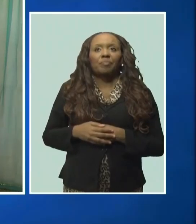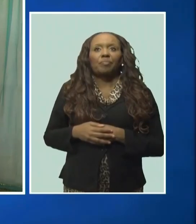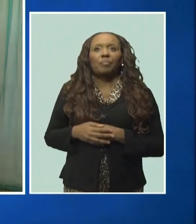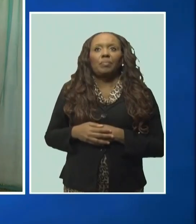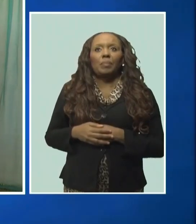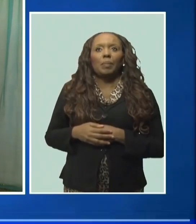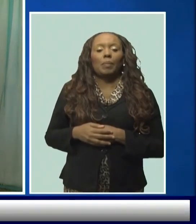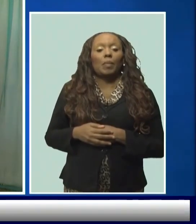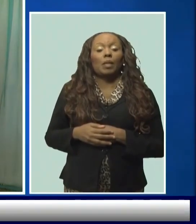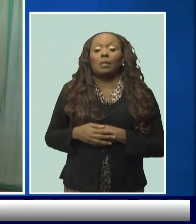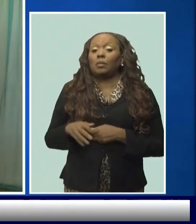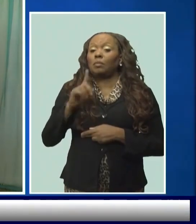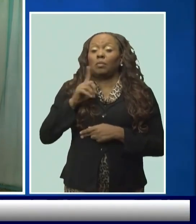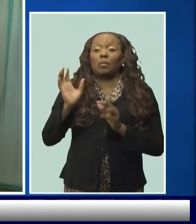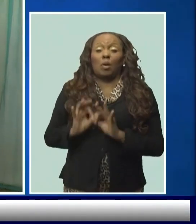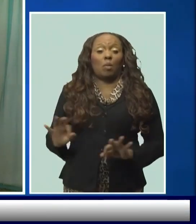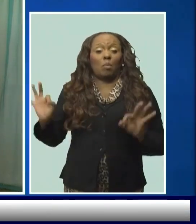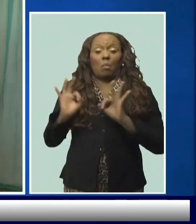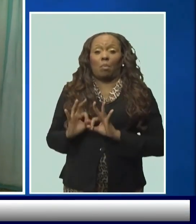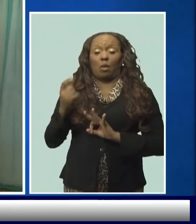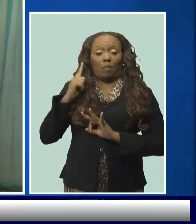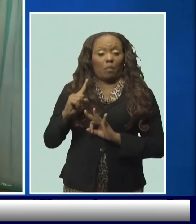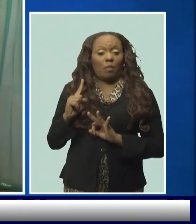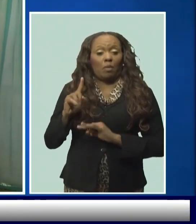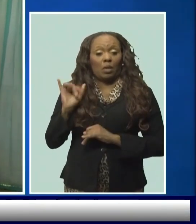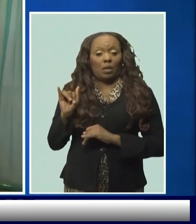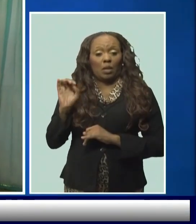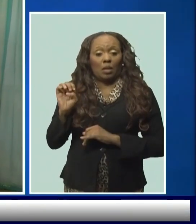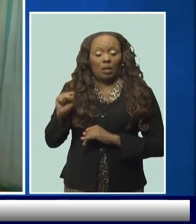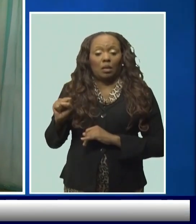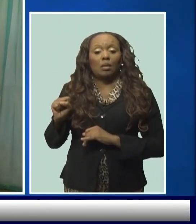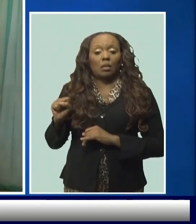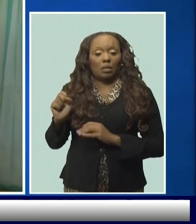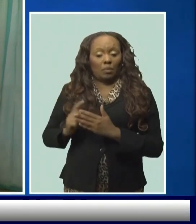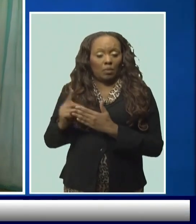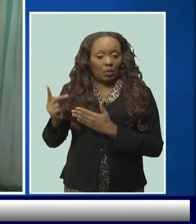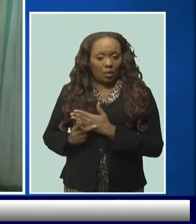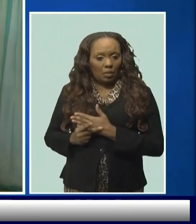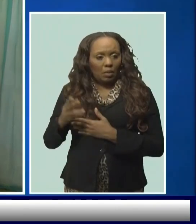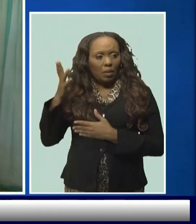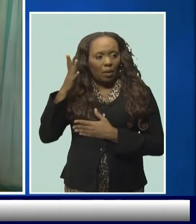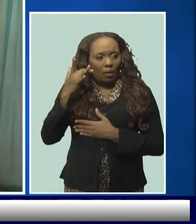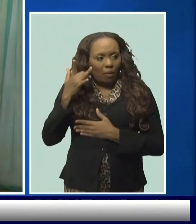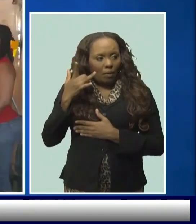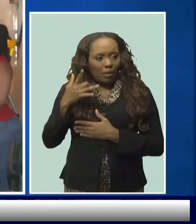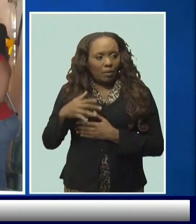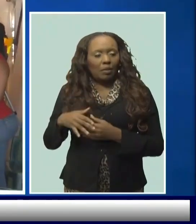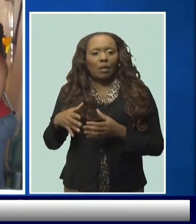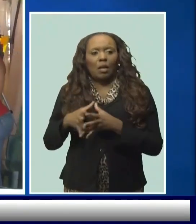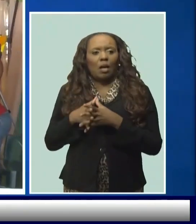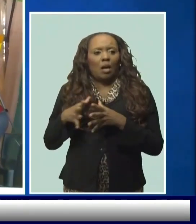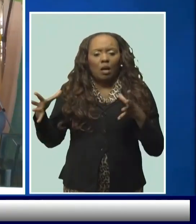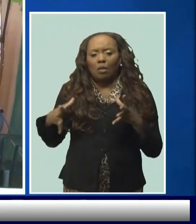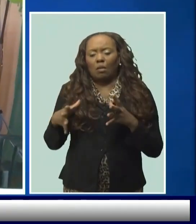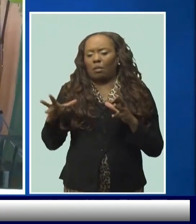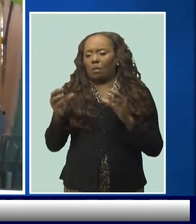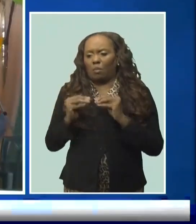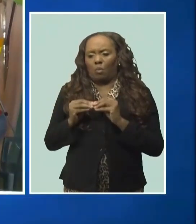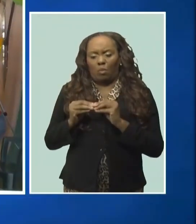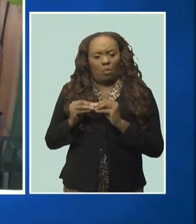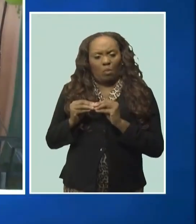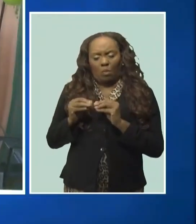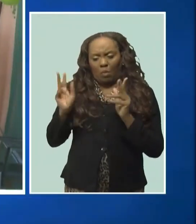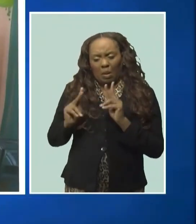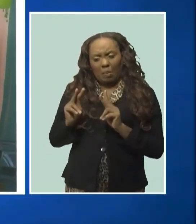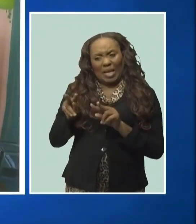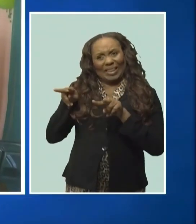Trevor Hotel an important occasion for the Youth Entrepreneurship Scheme because of the level of exposure for YES clients. The products